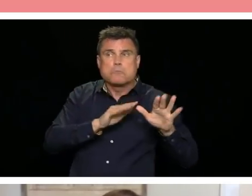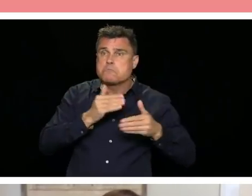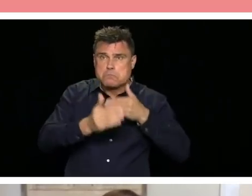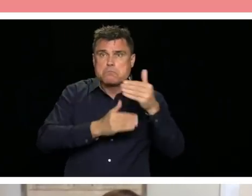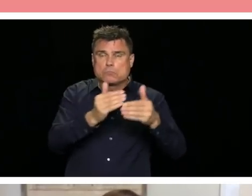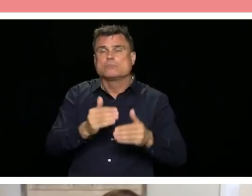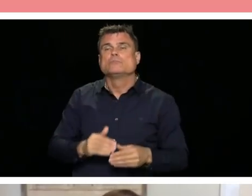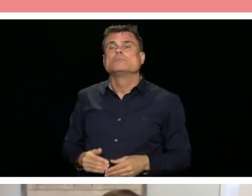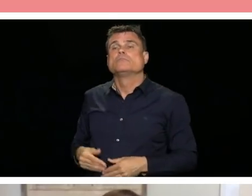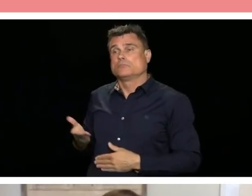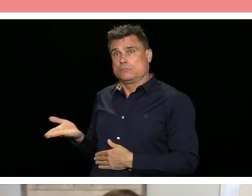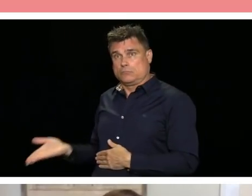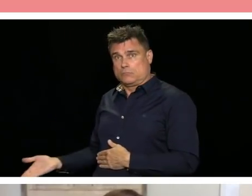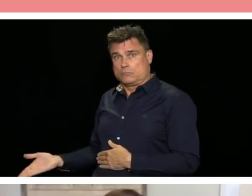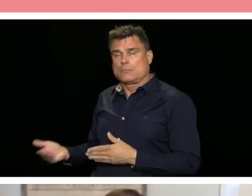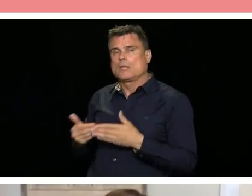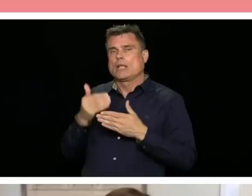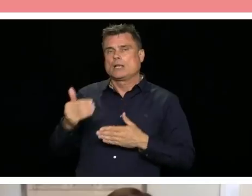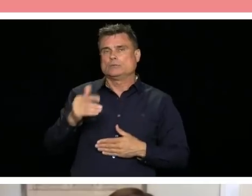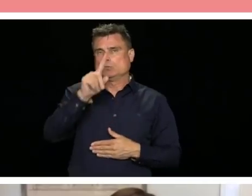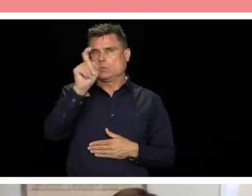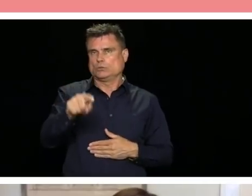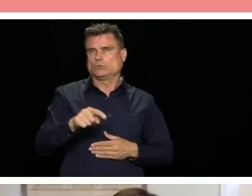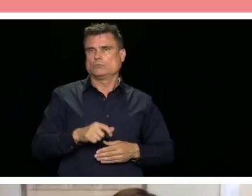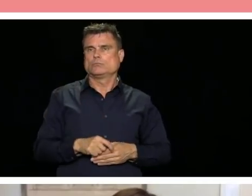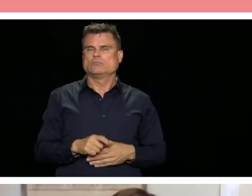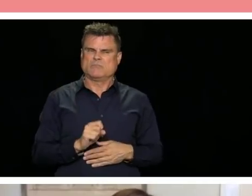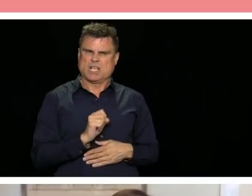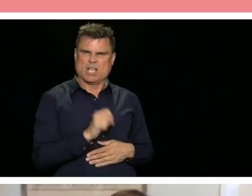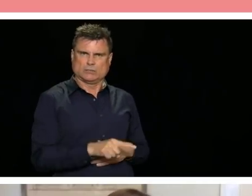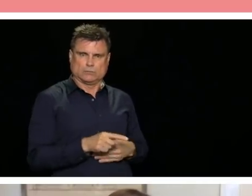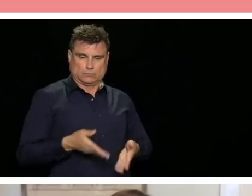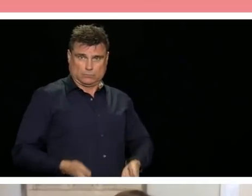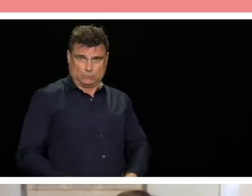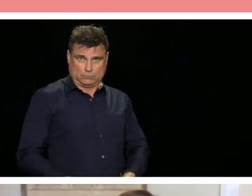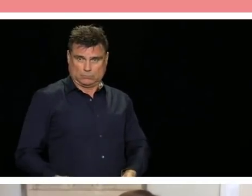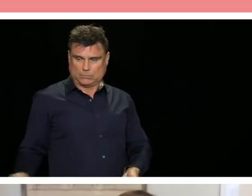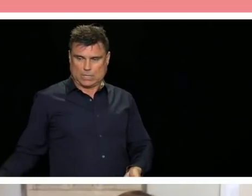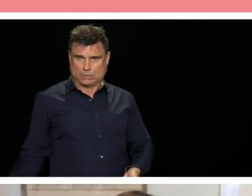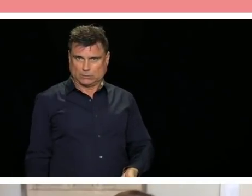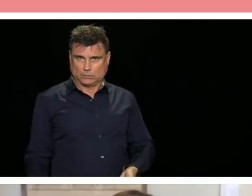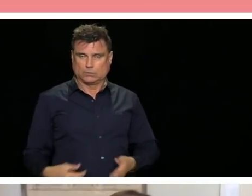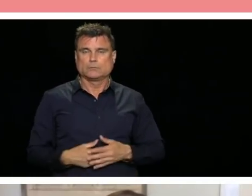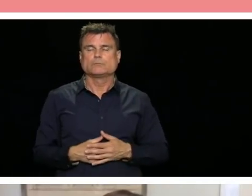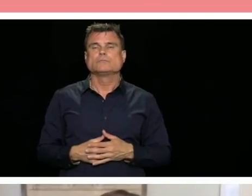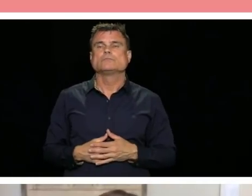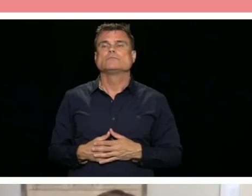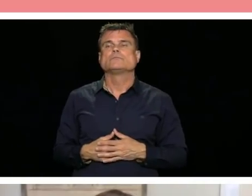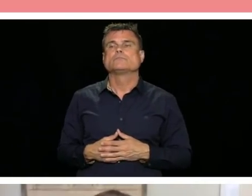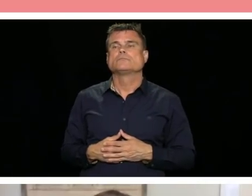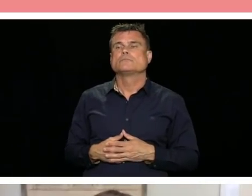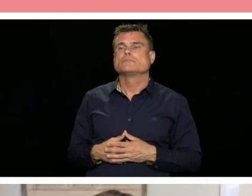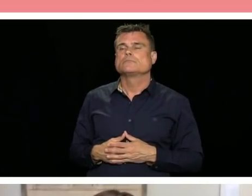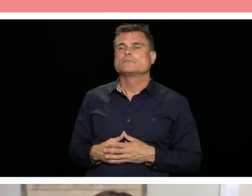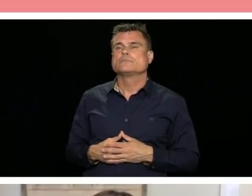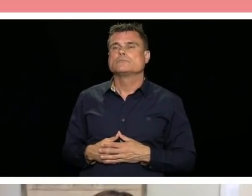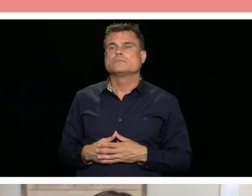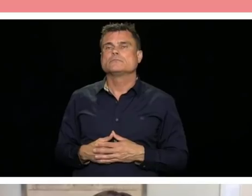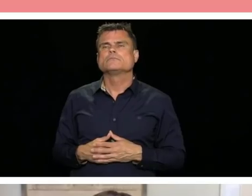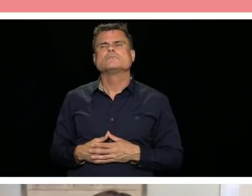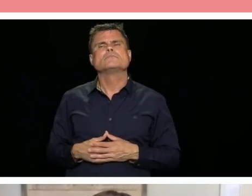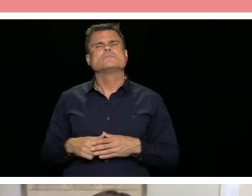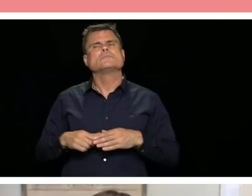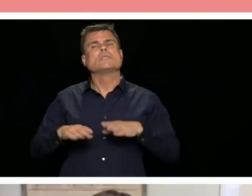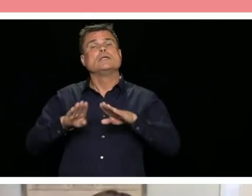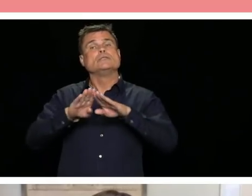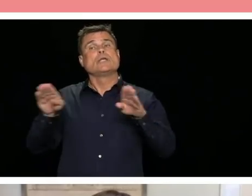and provide support for childcare workers? Thanks for that very important question, Holly. Early childhood